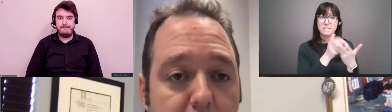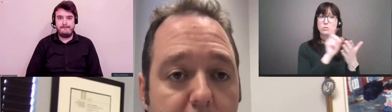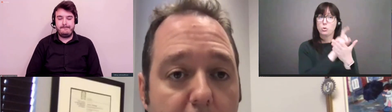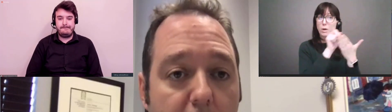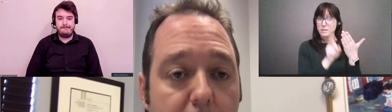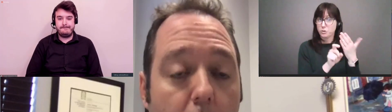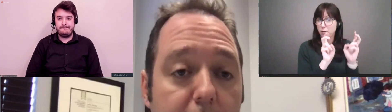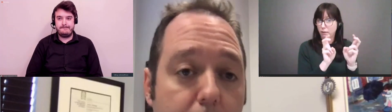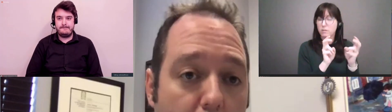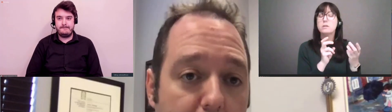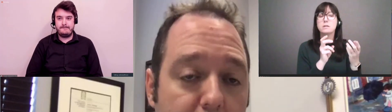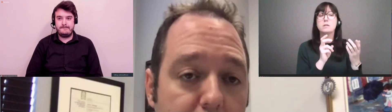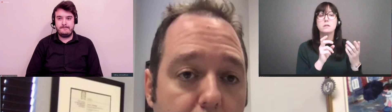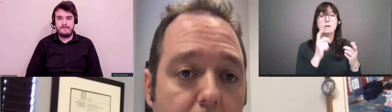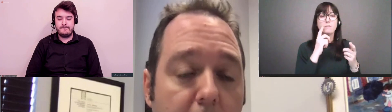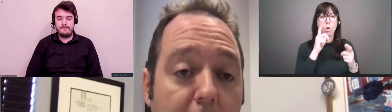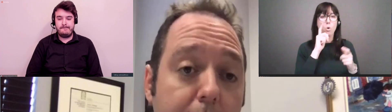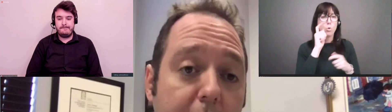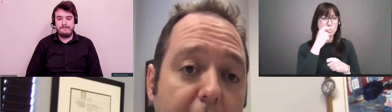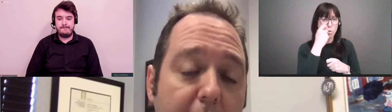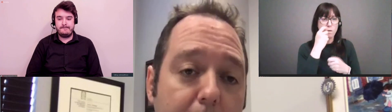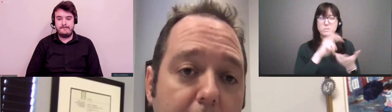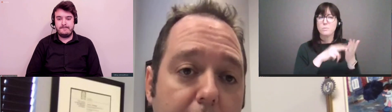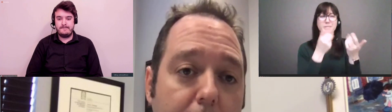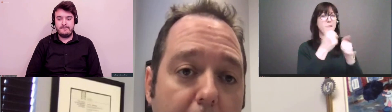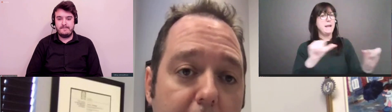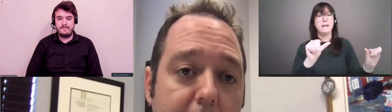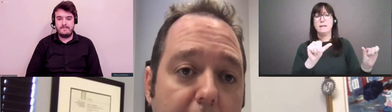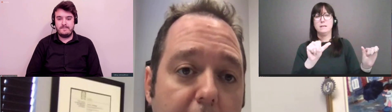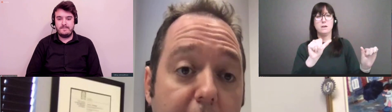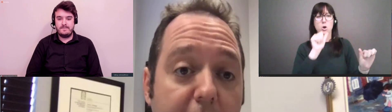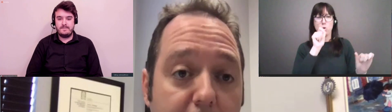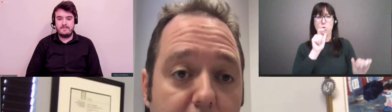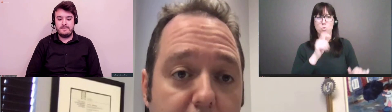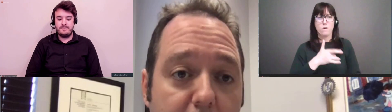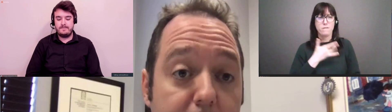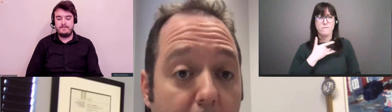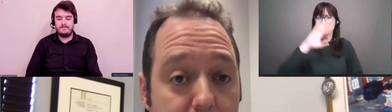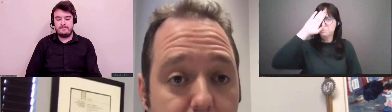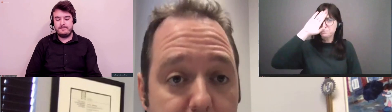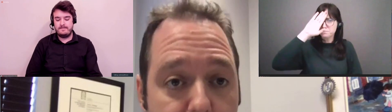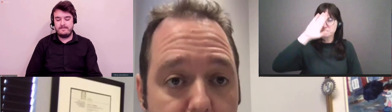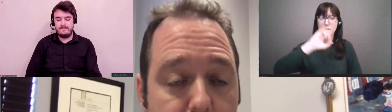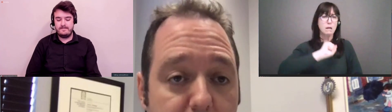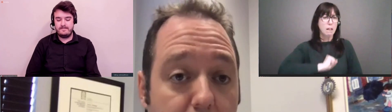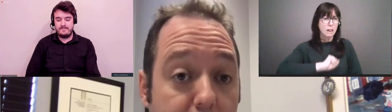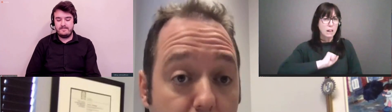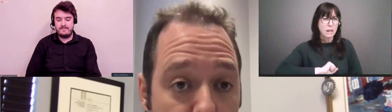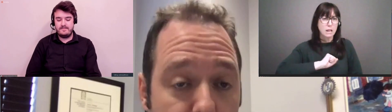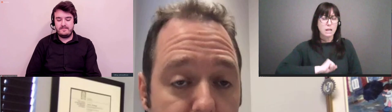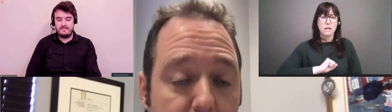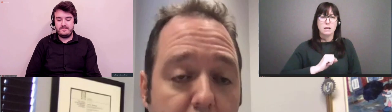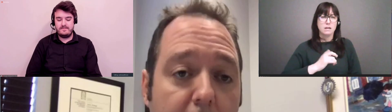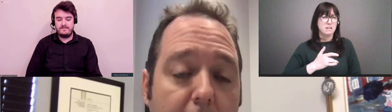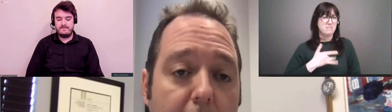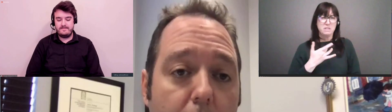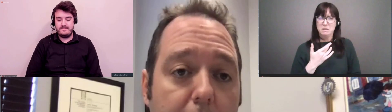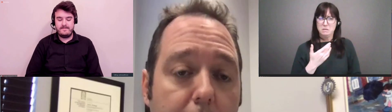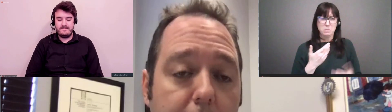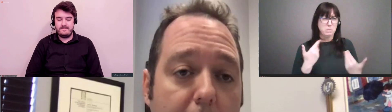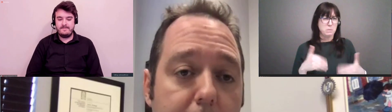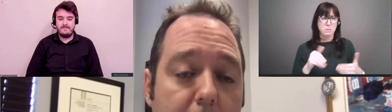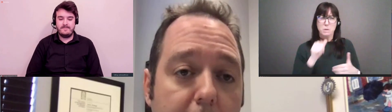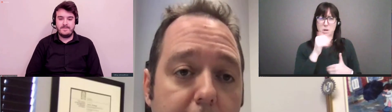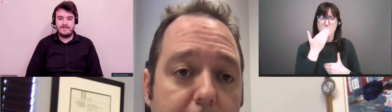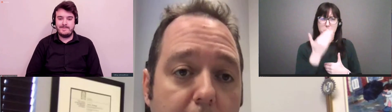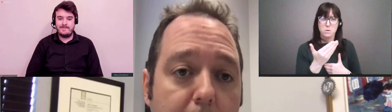perspective of COVID swabbing. So it's really for anybody who has a fever and respiratory symptoms and feels unwell. We heard